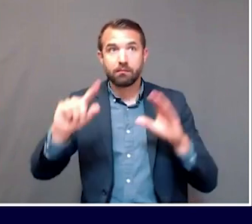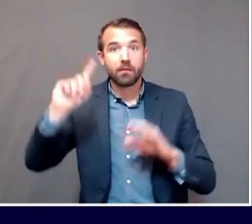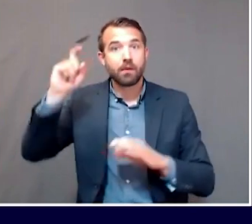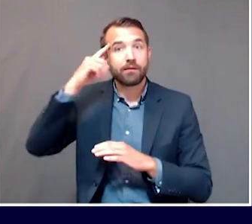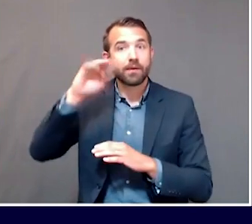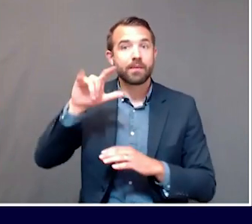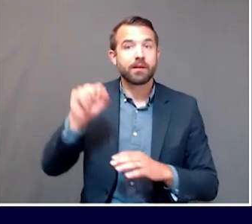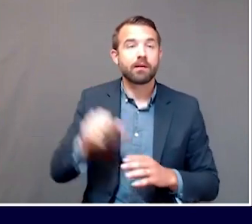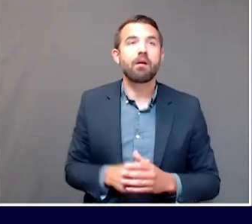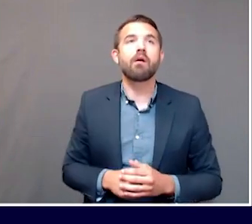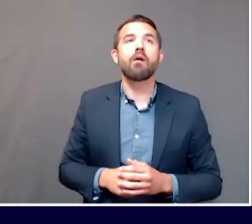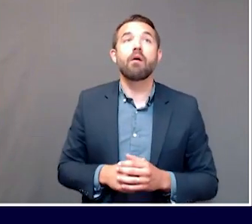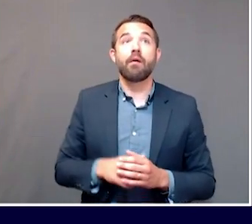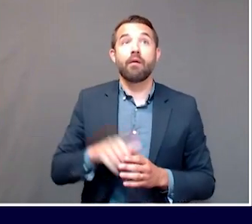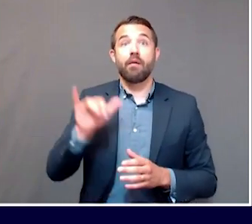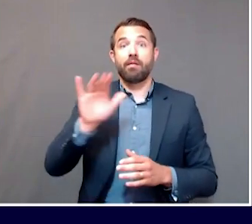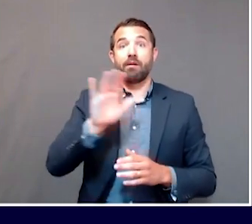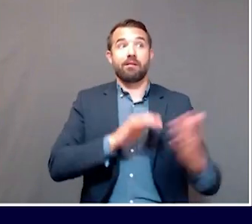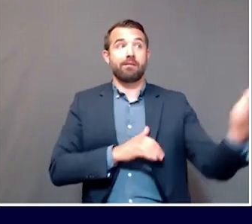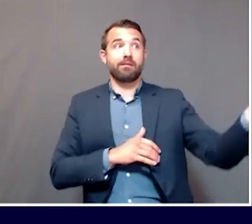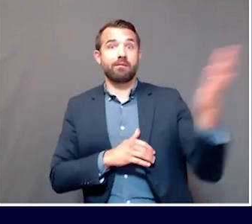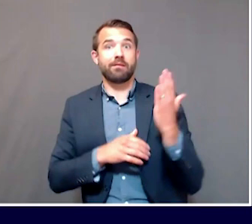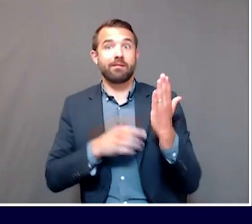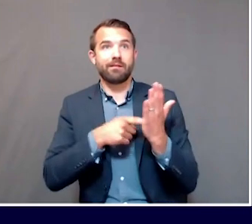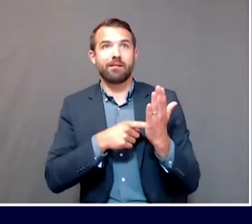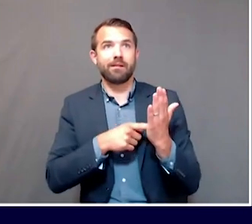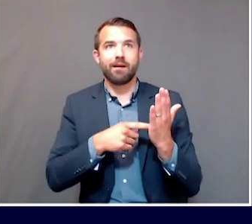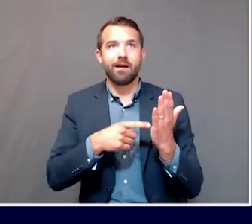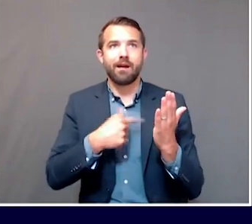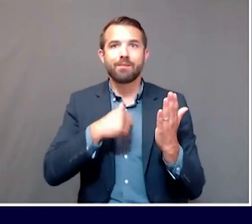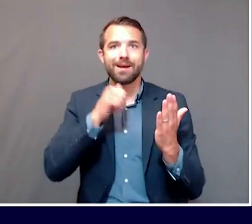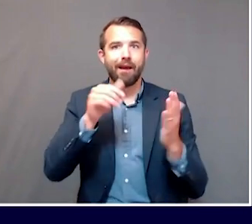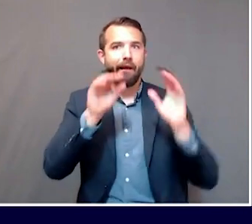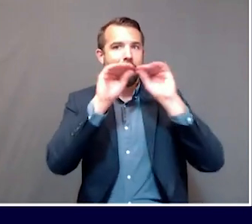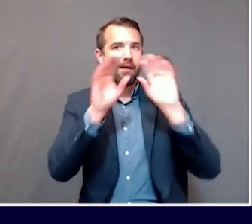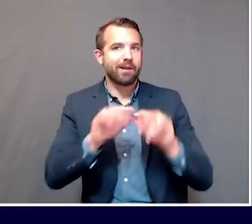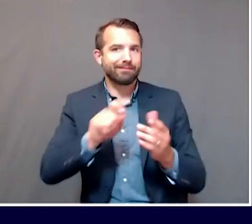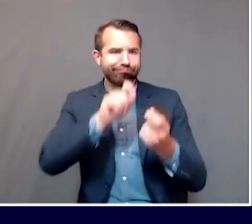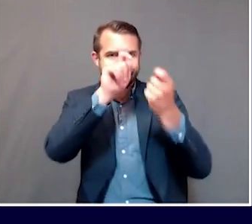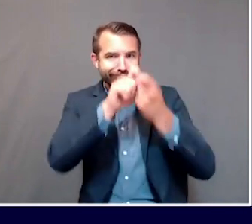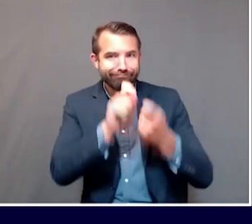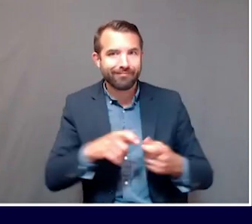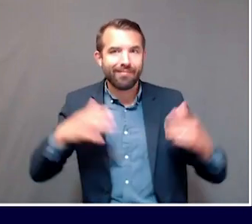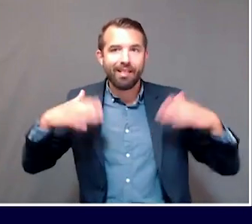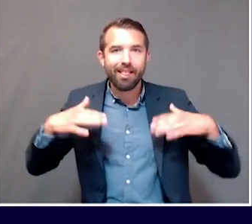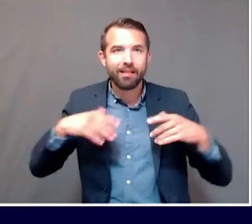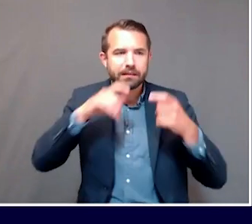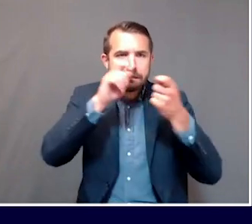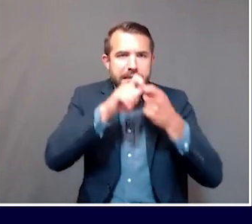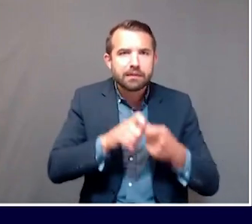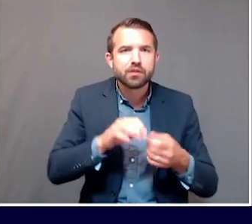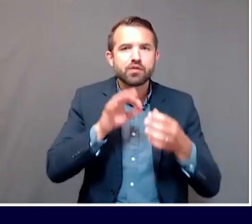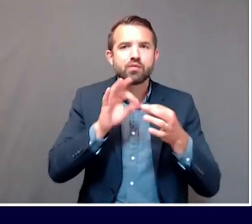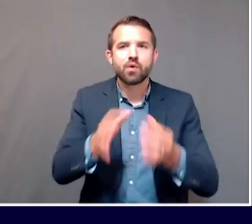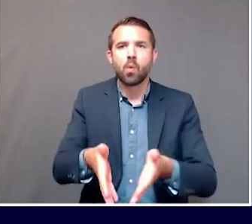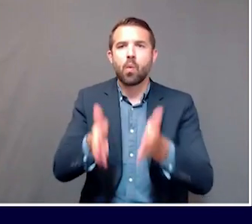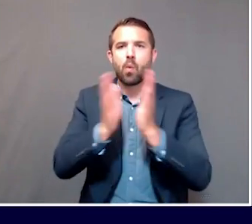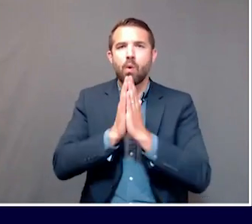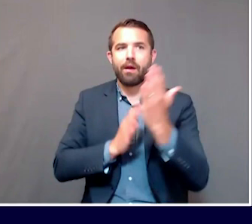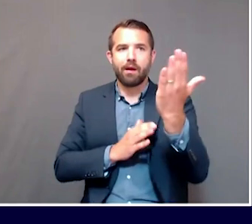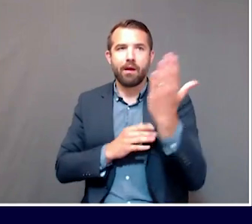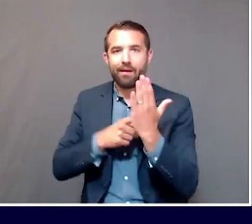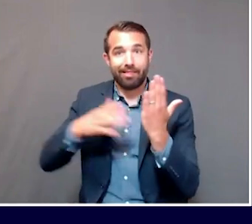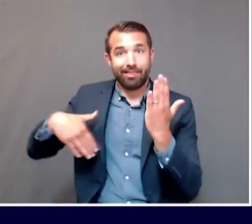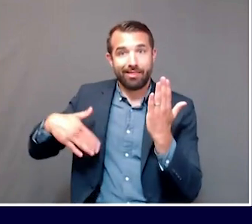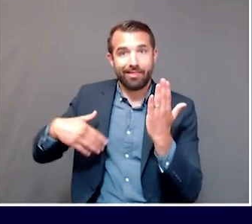proposal is. I'm just not sure what the specific. I don't think they've sent a specific proposal. Request for funds. Obviously, there are